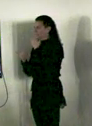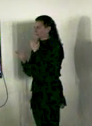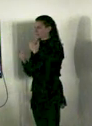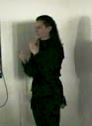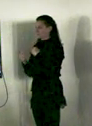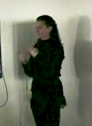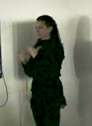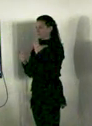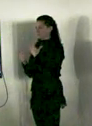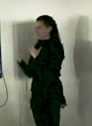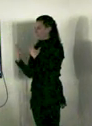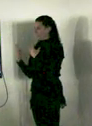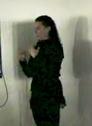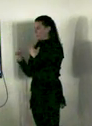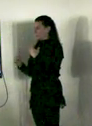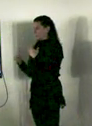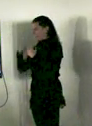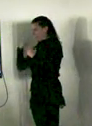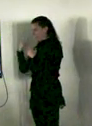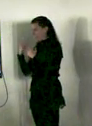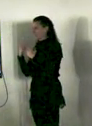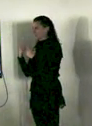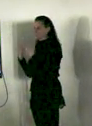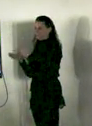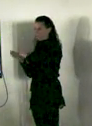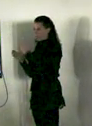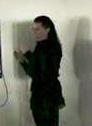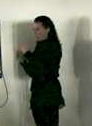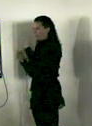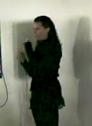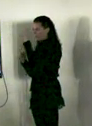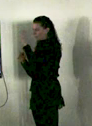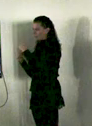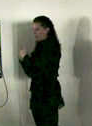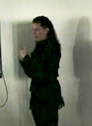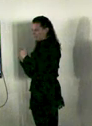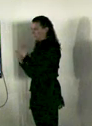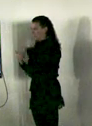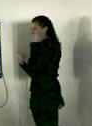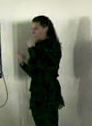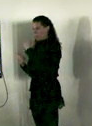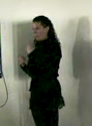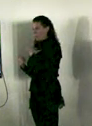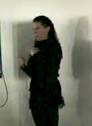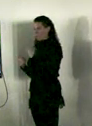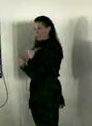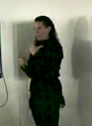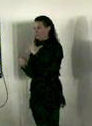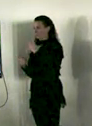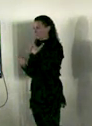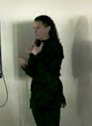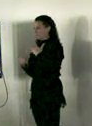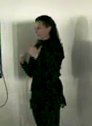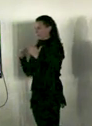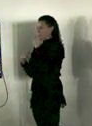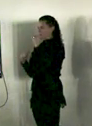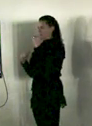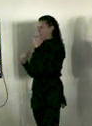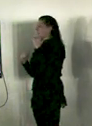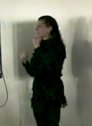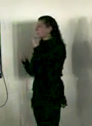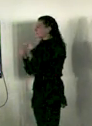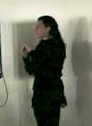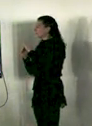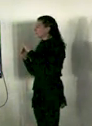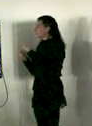white, with 4% being black, again, all in basketball games. So if you're not white and you're having problems with representation, the numbers aren't